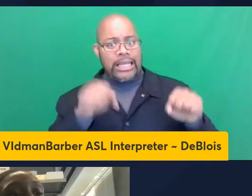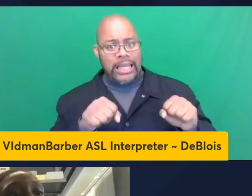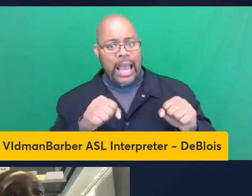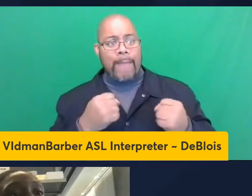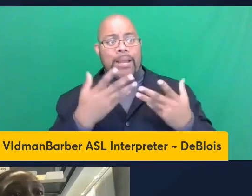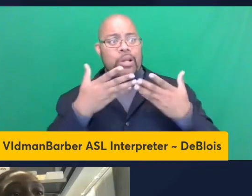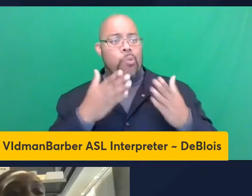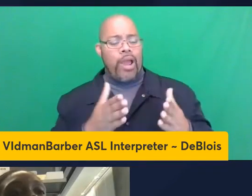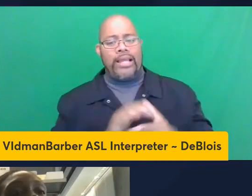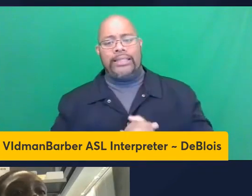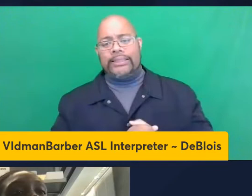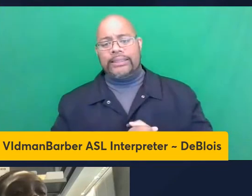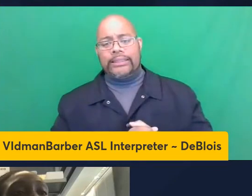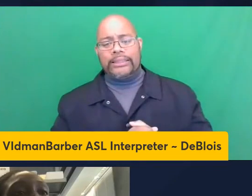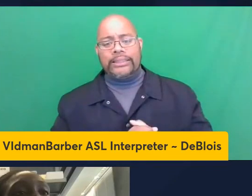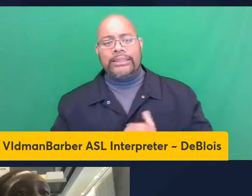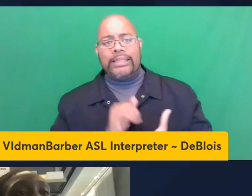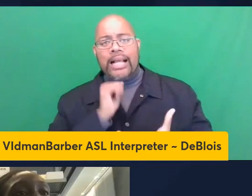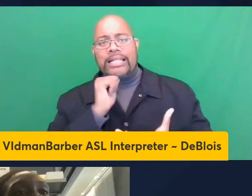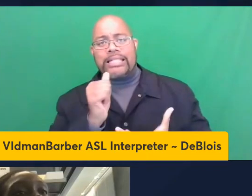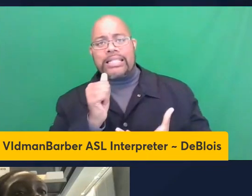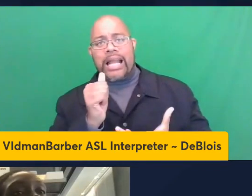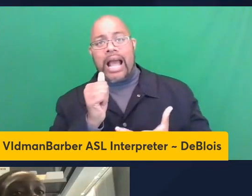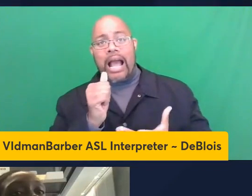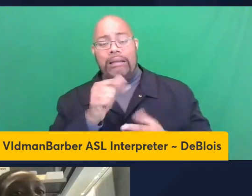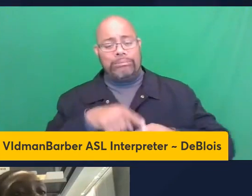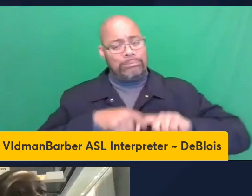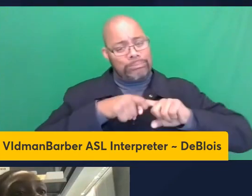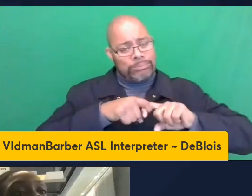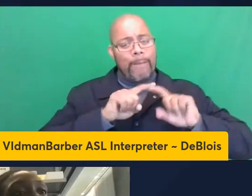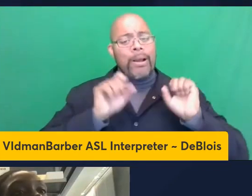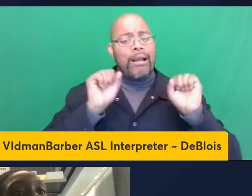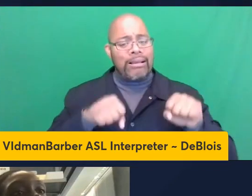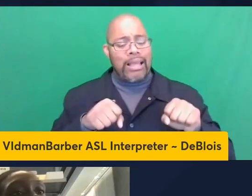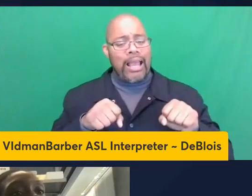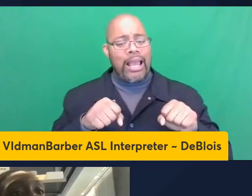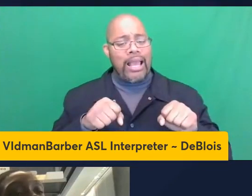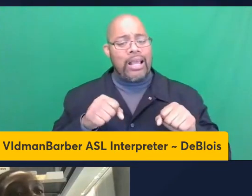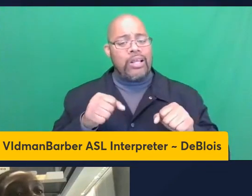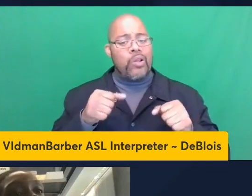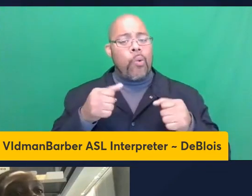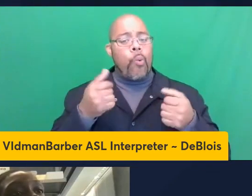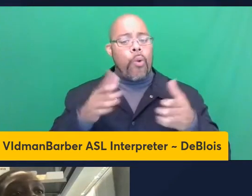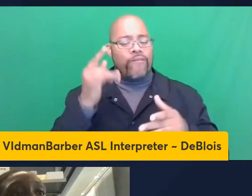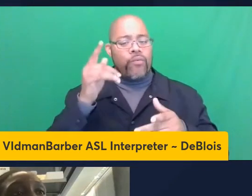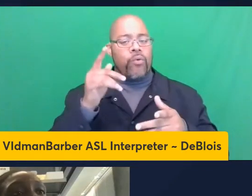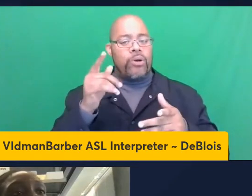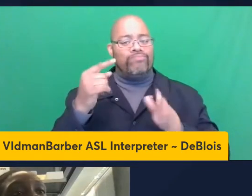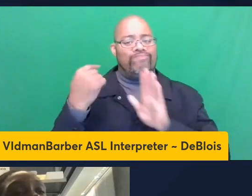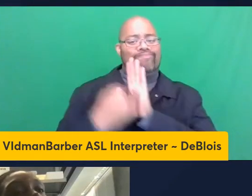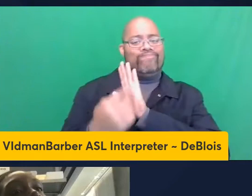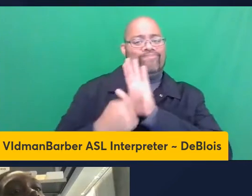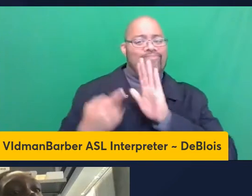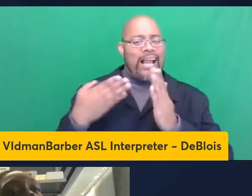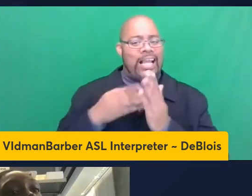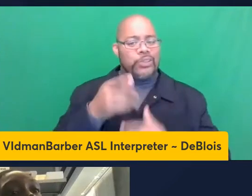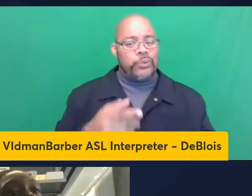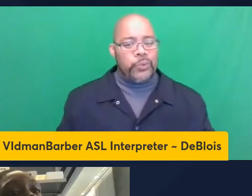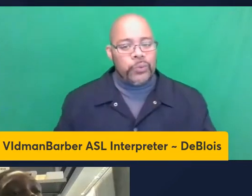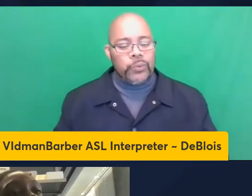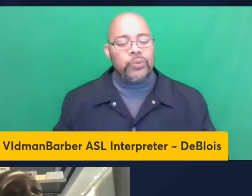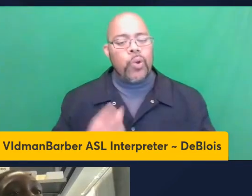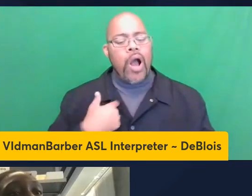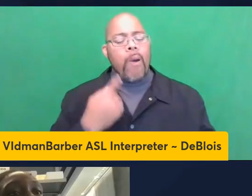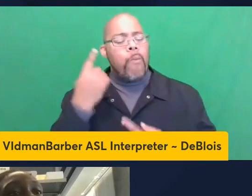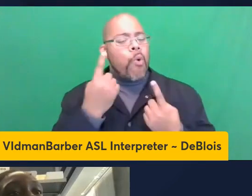many ways maybe not a hindrance, but can be a source for inherent bias or implicit bias. So I was